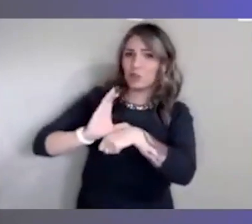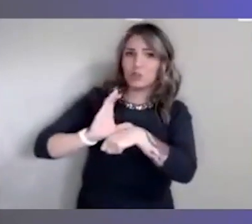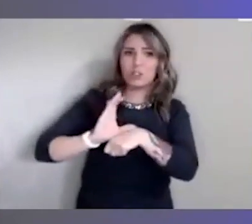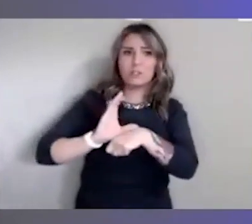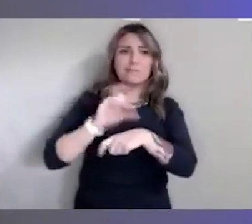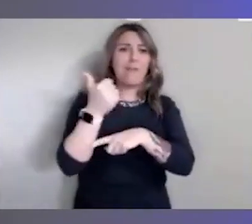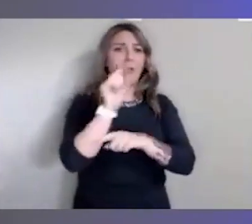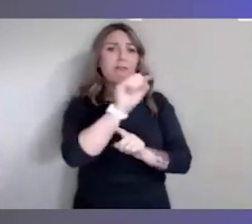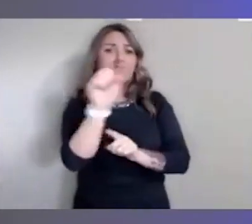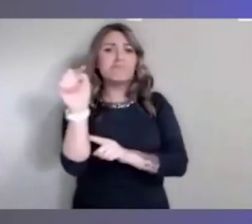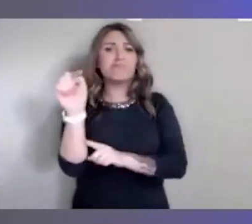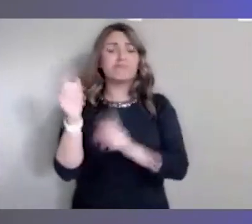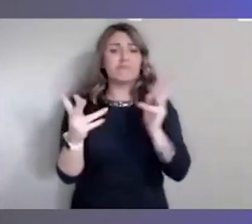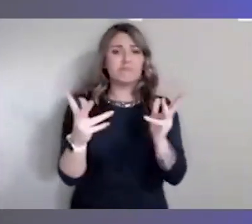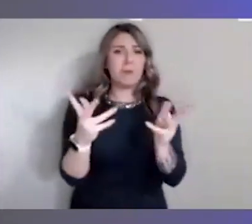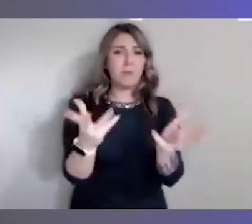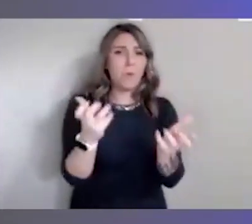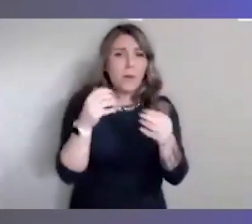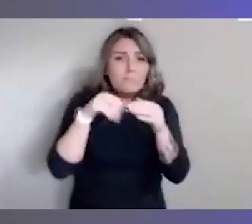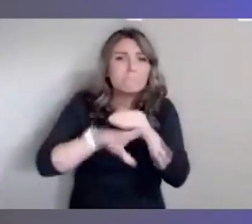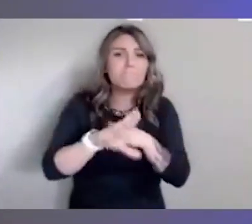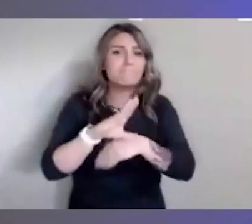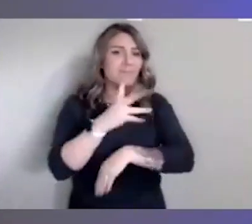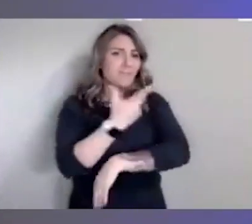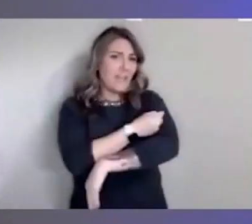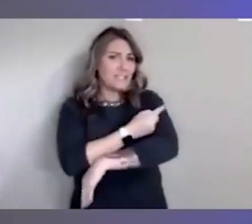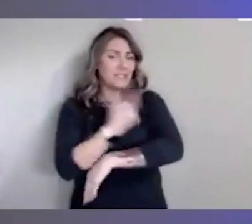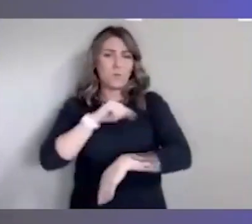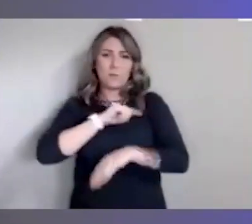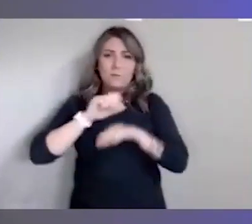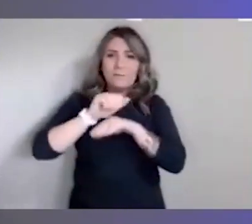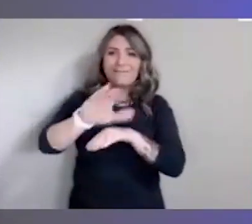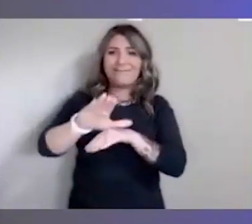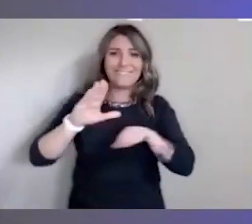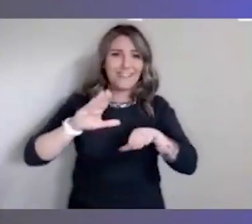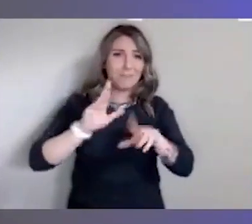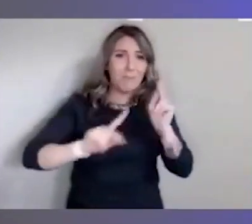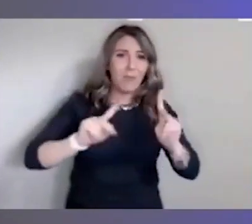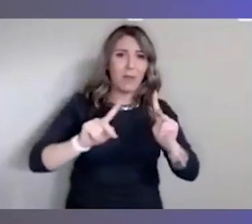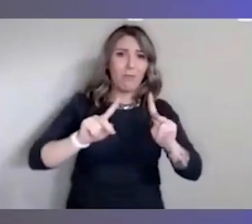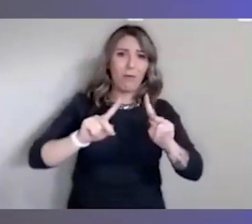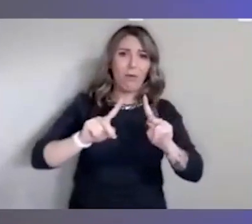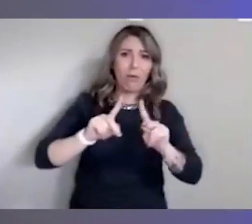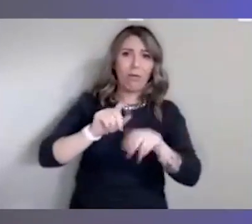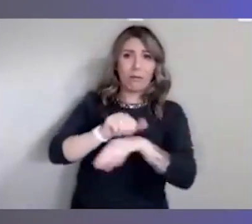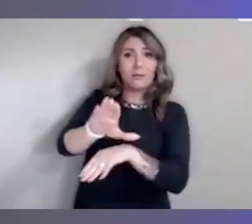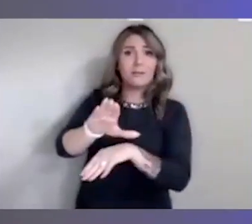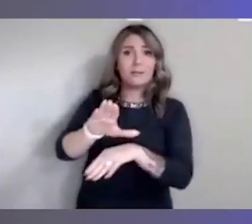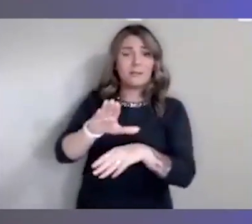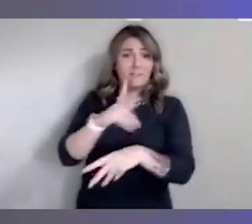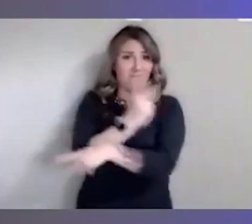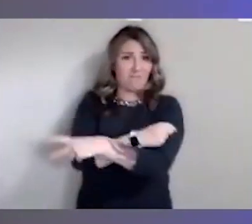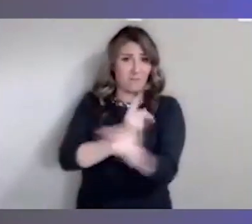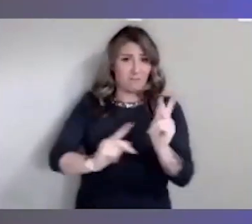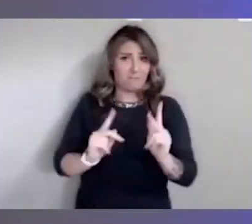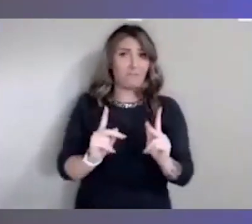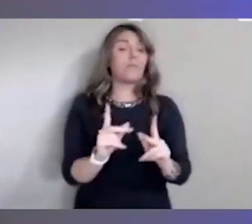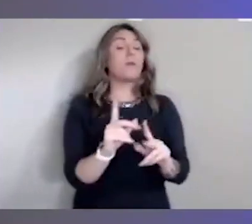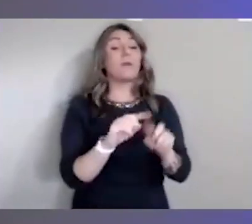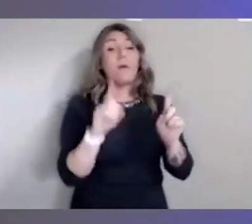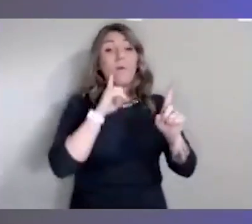to come in and get vaccinated. We'll send the team out there and vaccinate. But I hope people will see